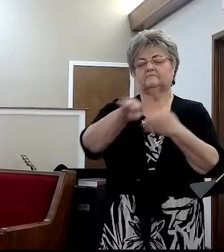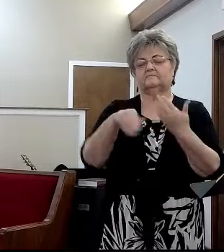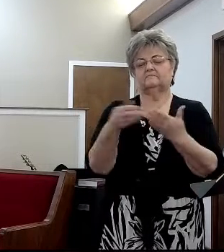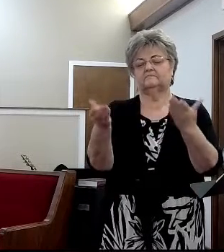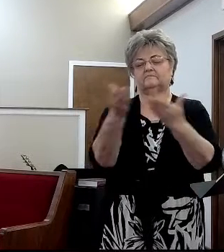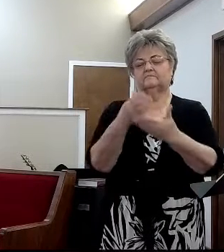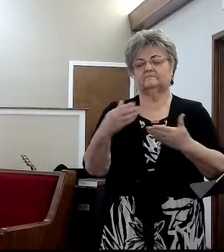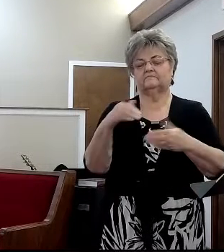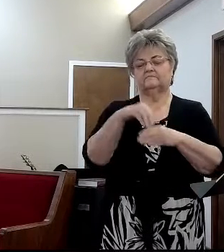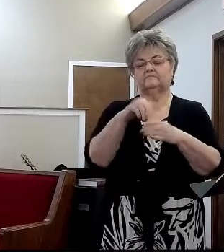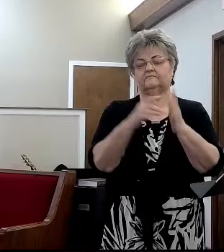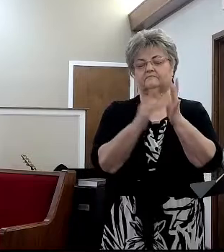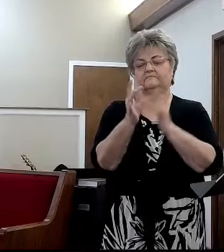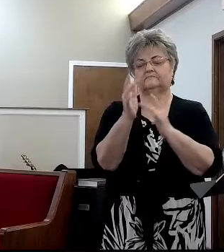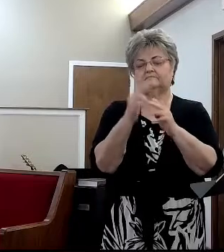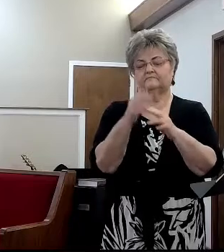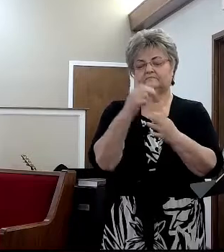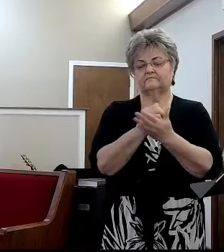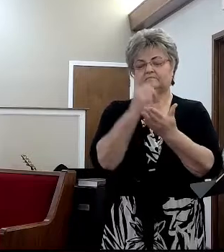morning. In Jesus' name, amen.